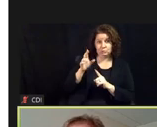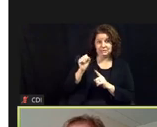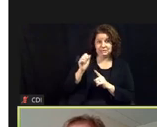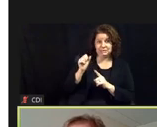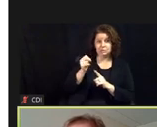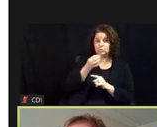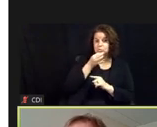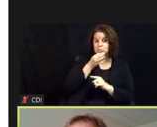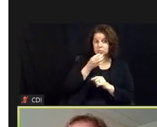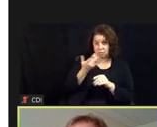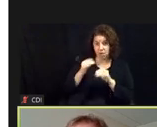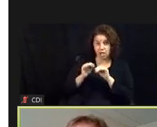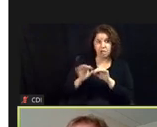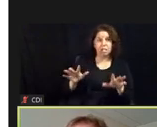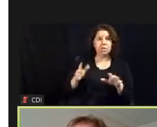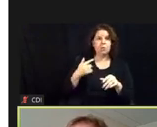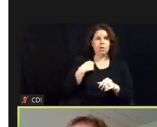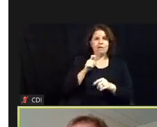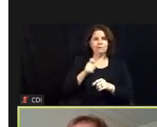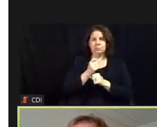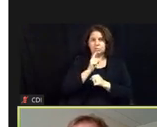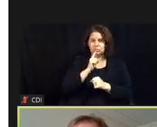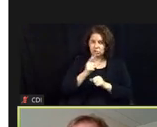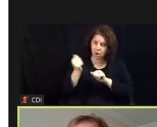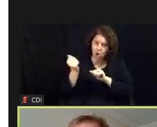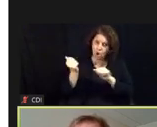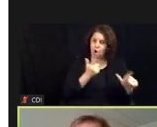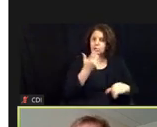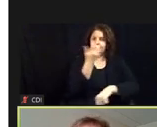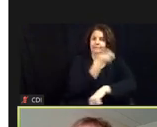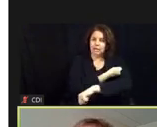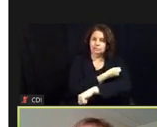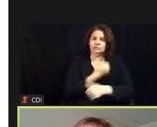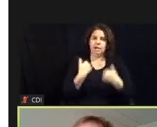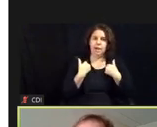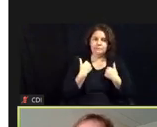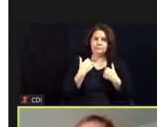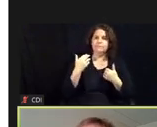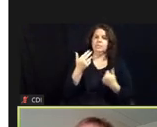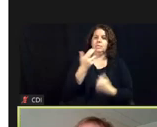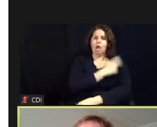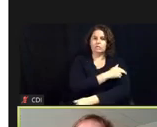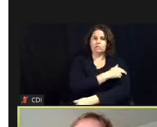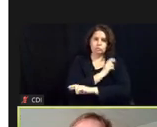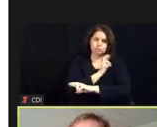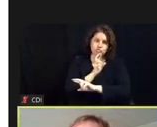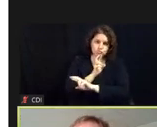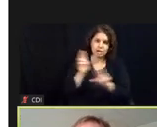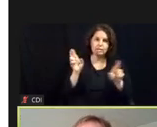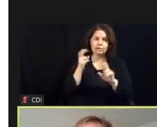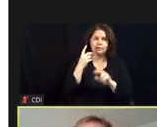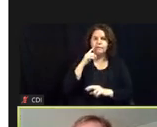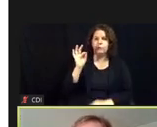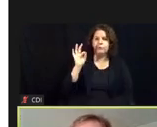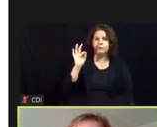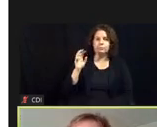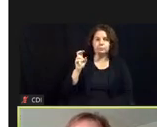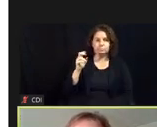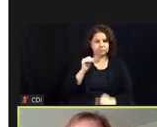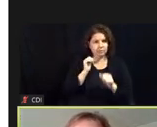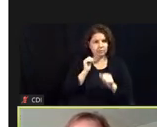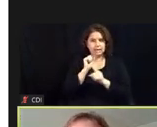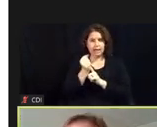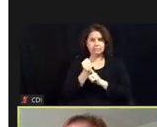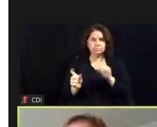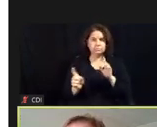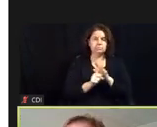is fully vaccinated, that our hospitals are prepared for surge, and we'll detect that through this initiative. We're